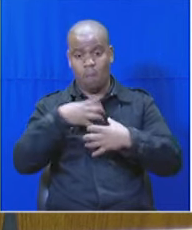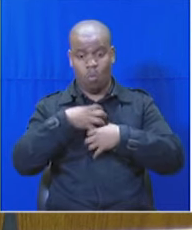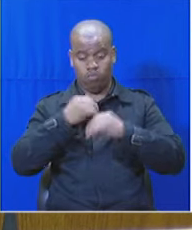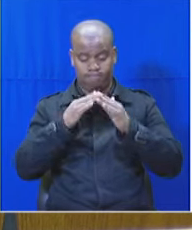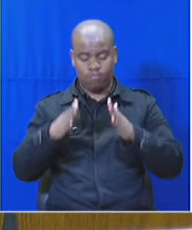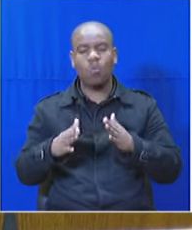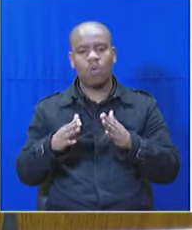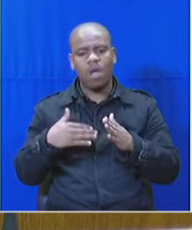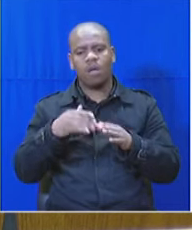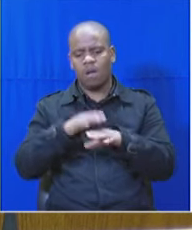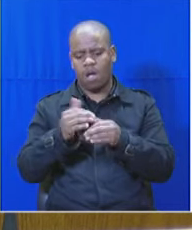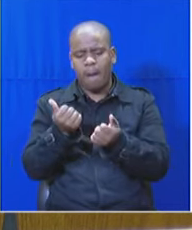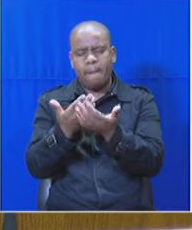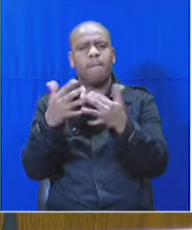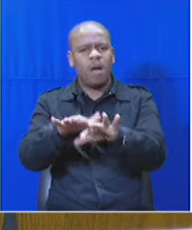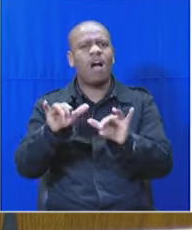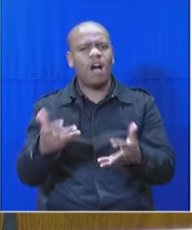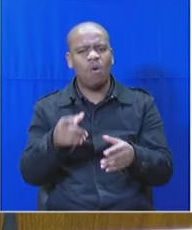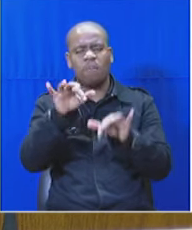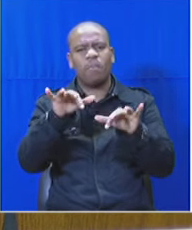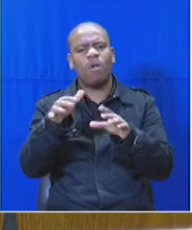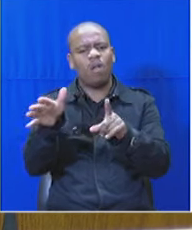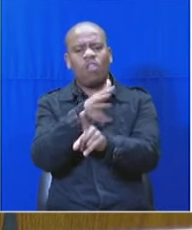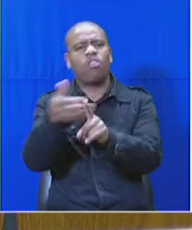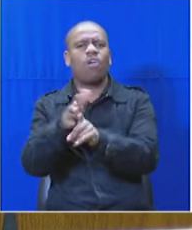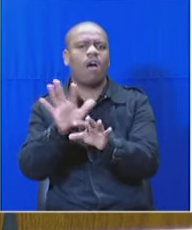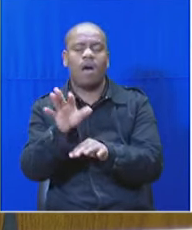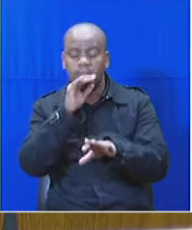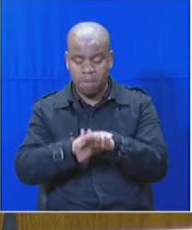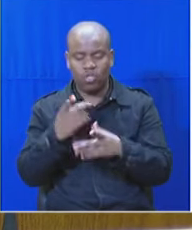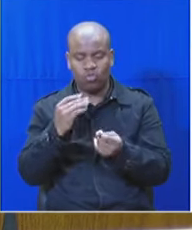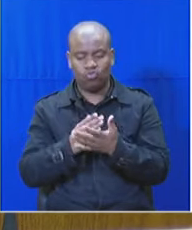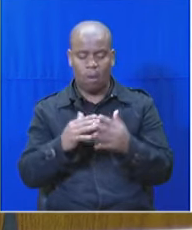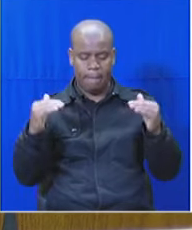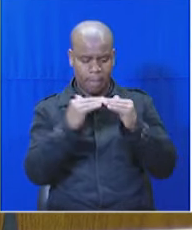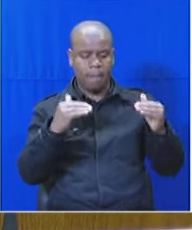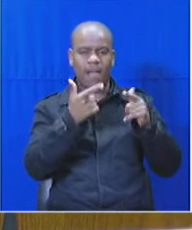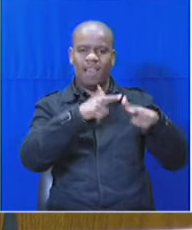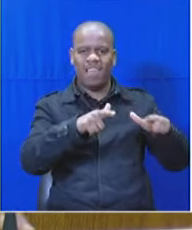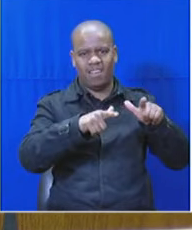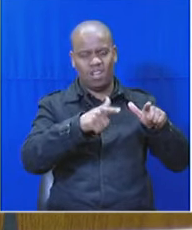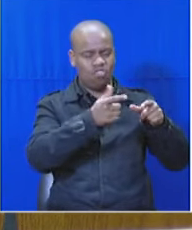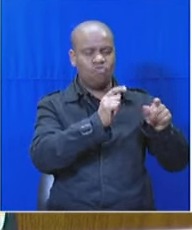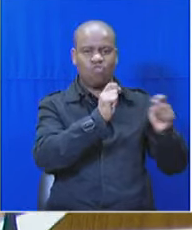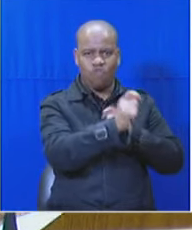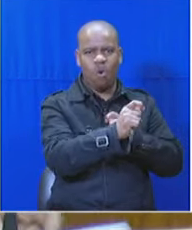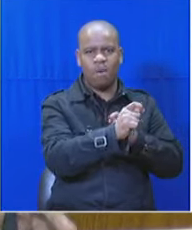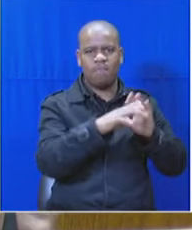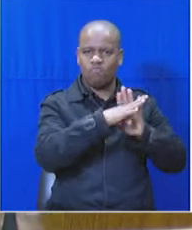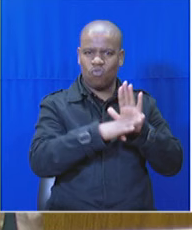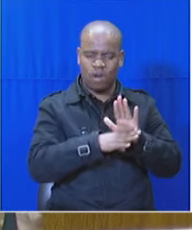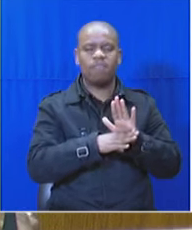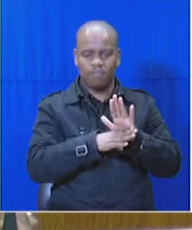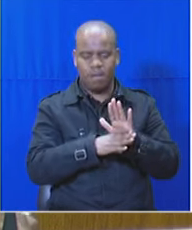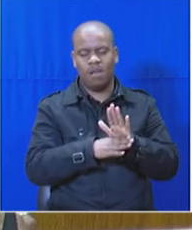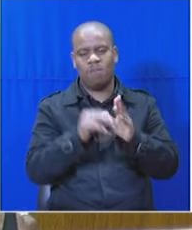not manipulated so as to frustrate a national land reform program. Honorable Chair, we present to the